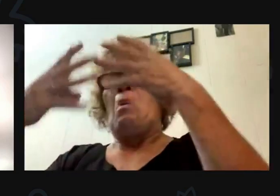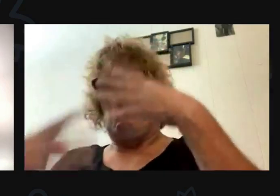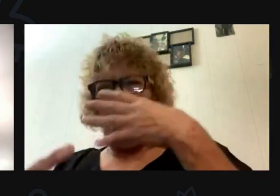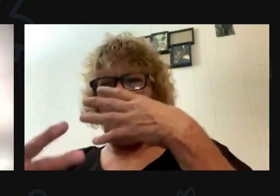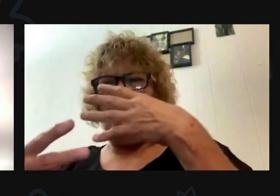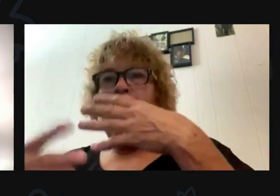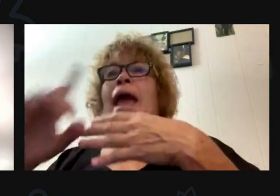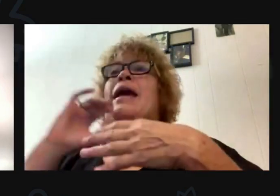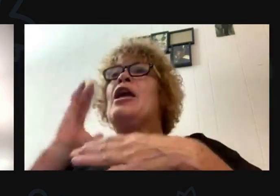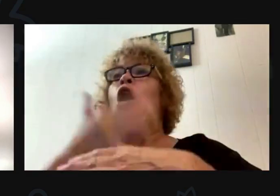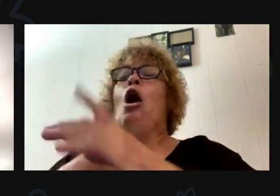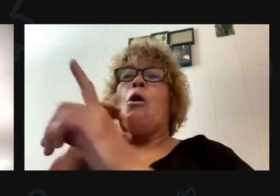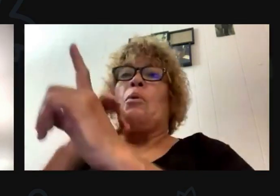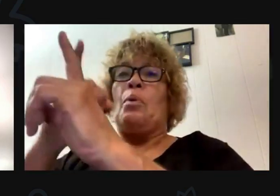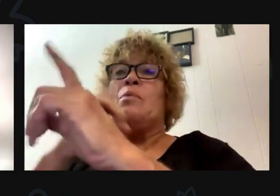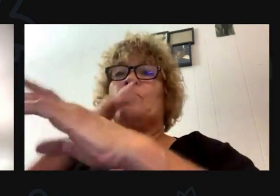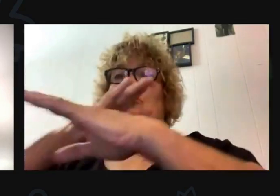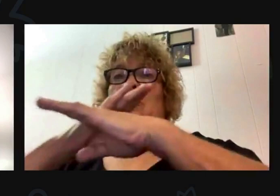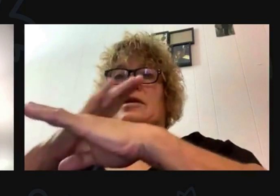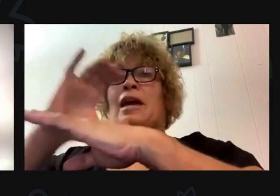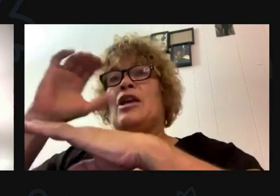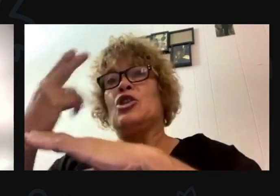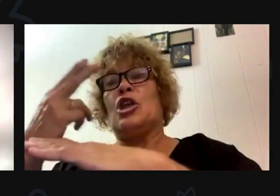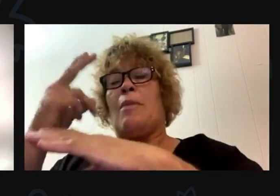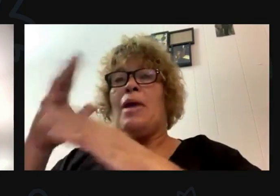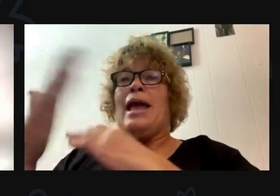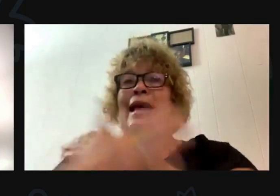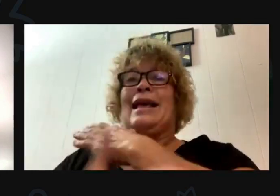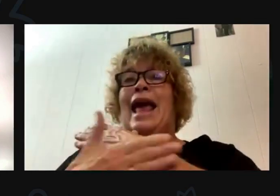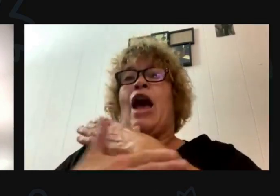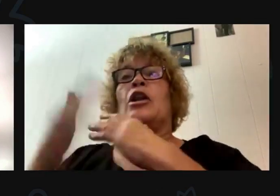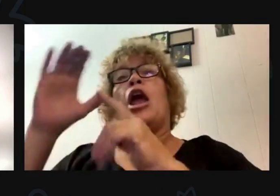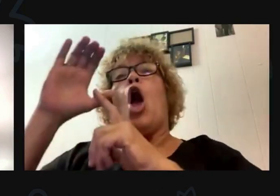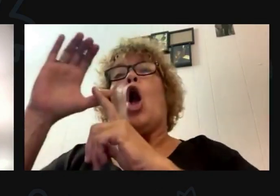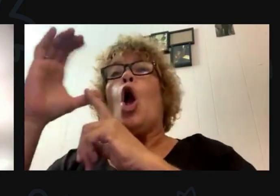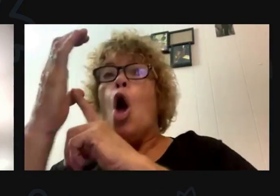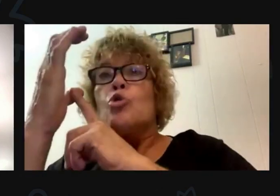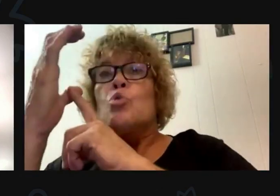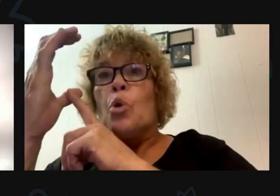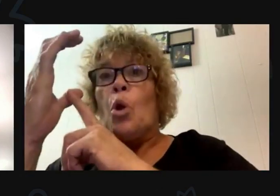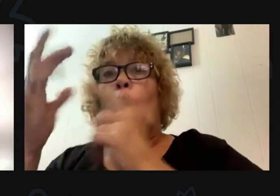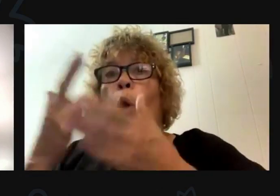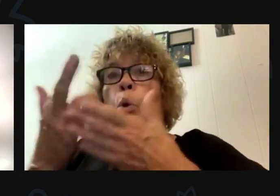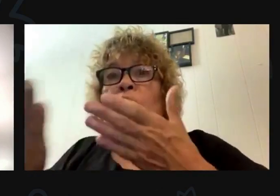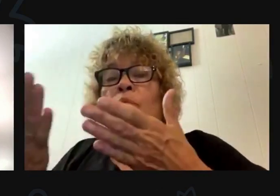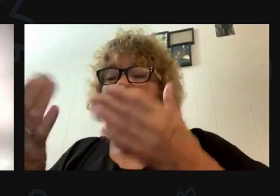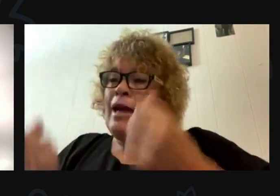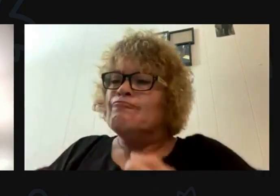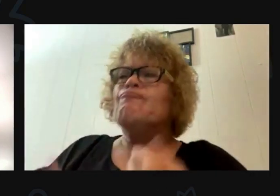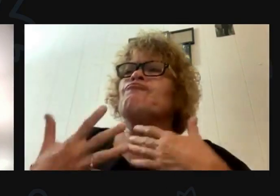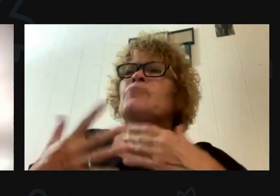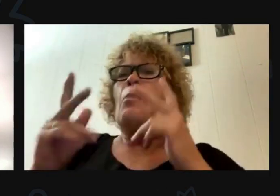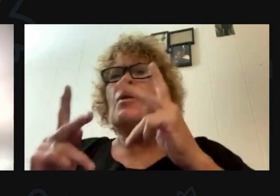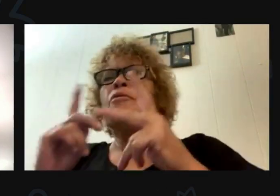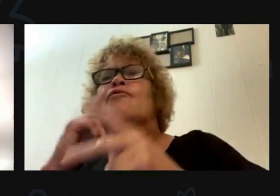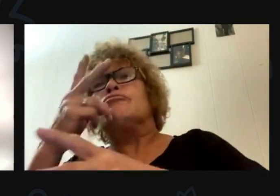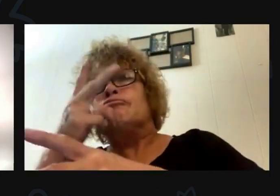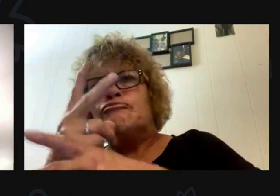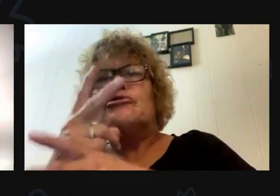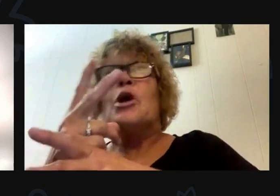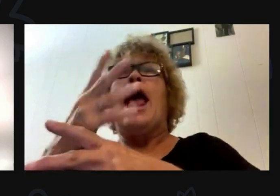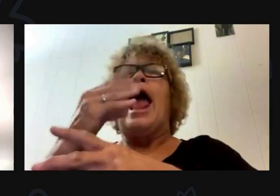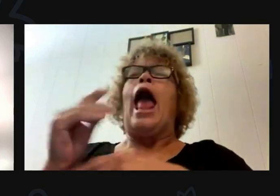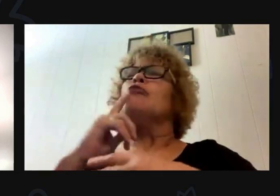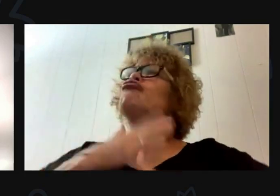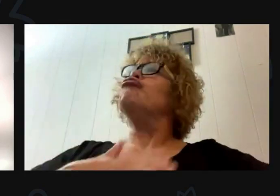district's mission to protect Champaign County's natural and cultural resources and inspire people to care for, enjoy, and explore their